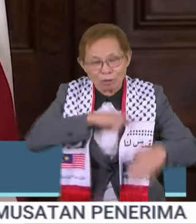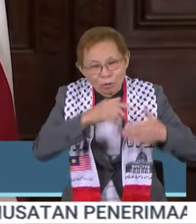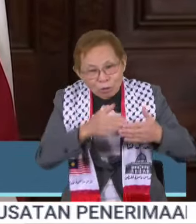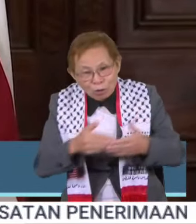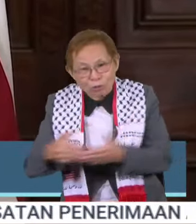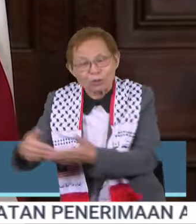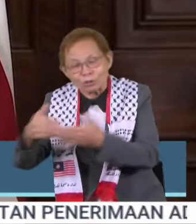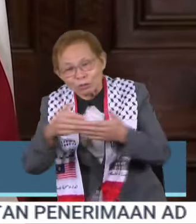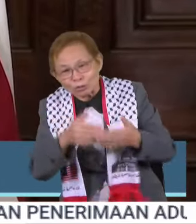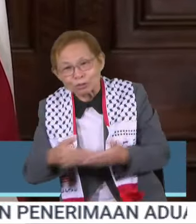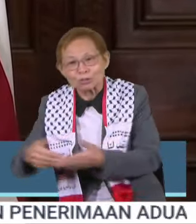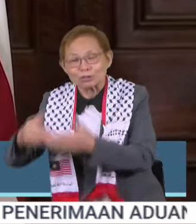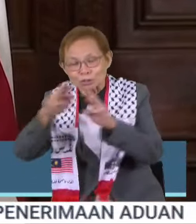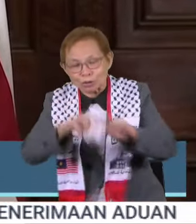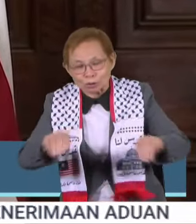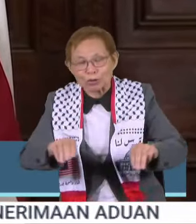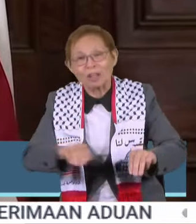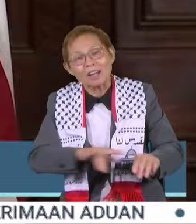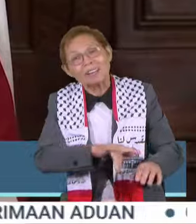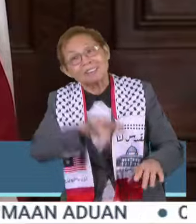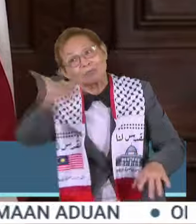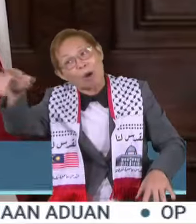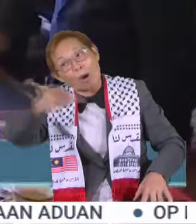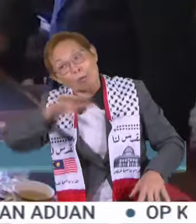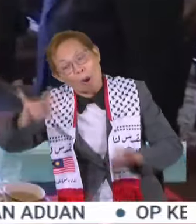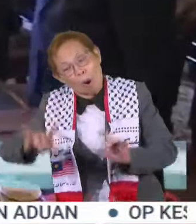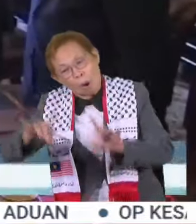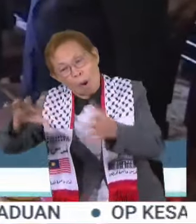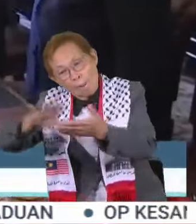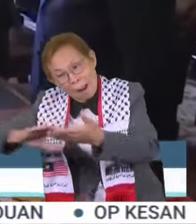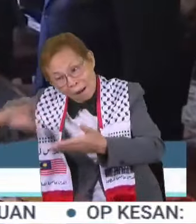continued sending students to Australia.